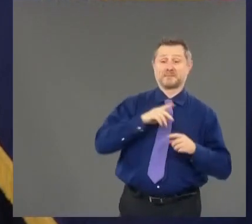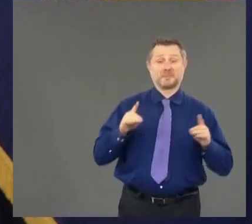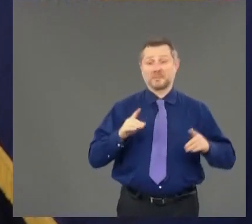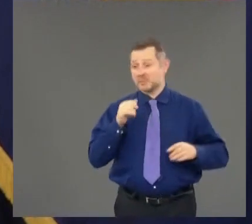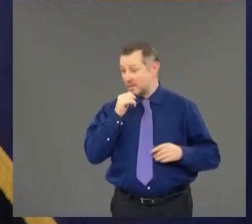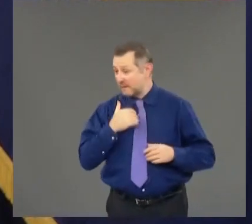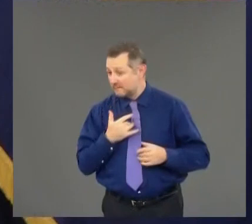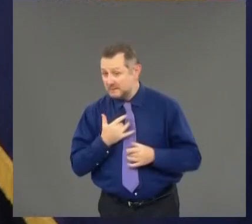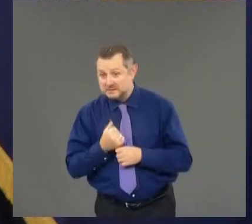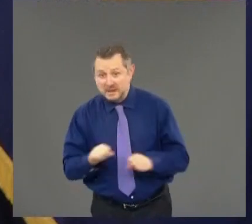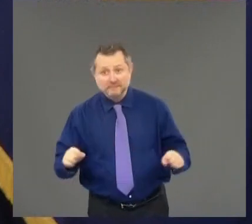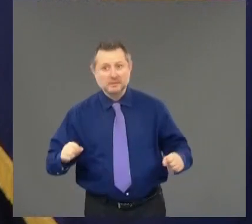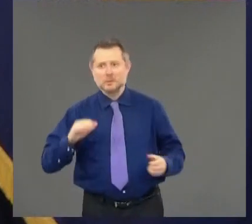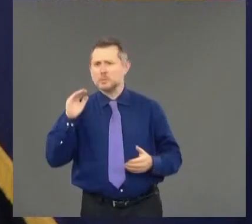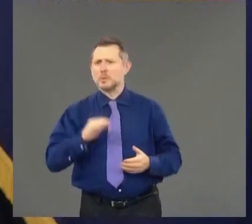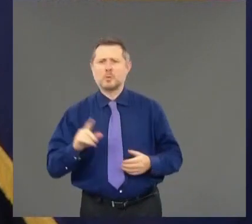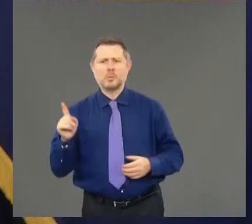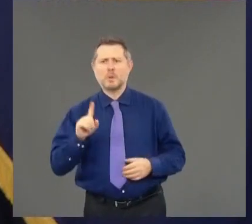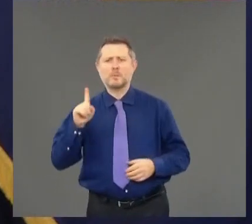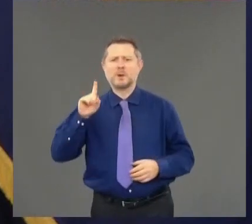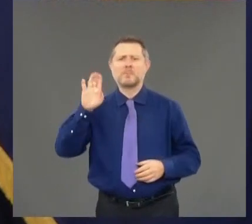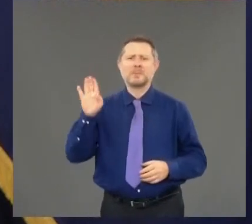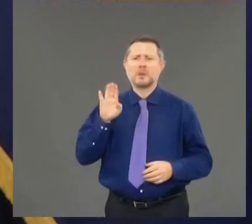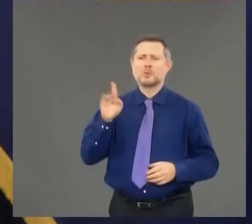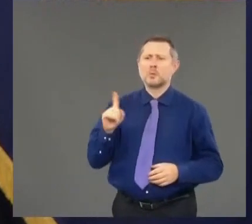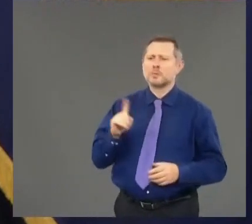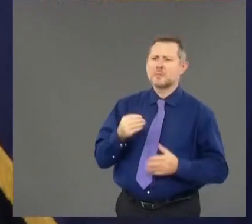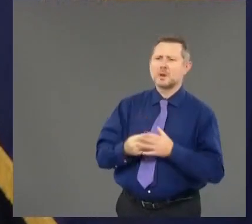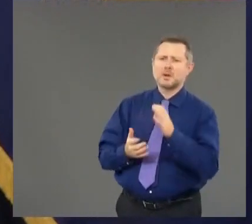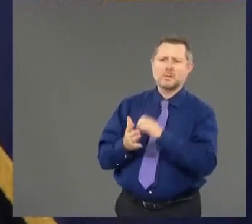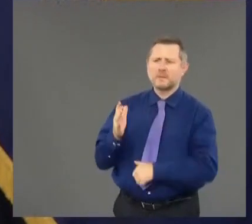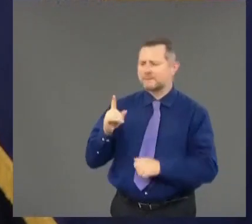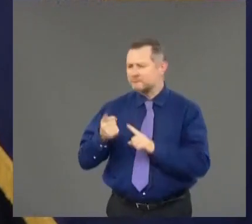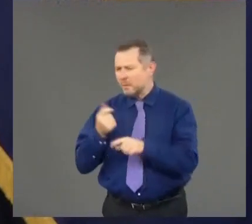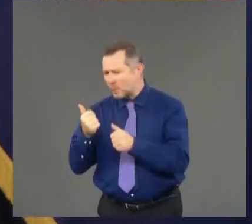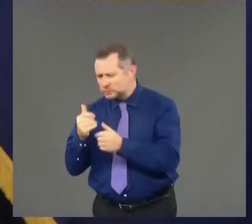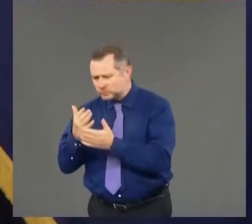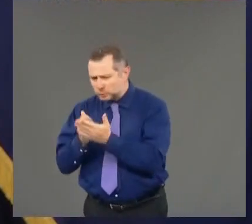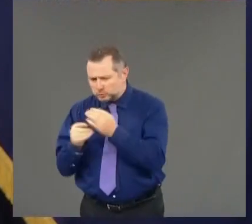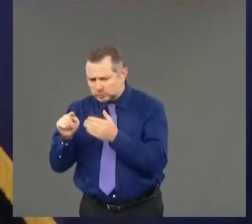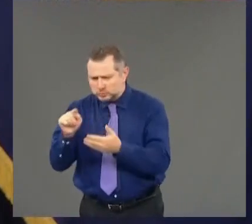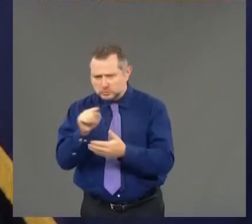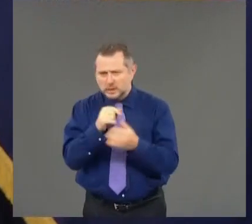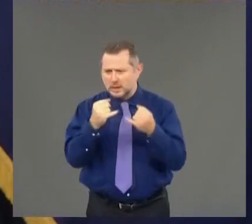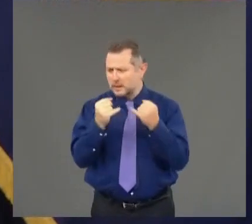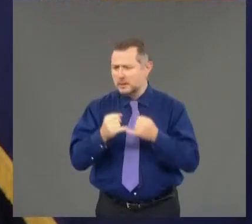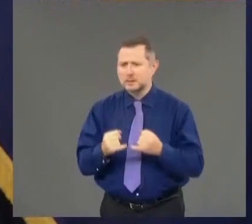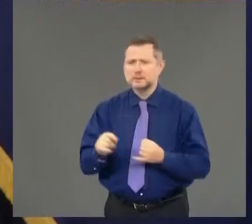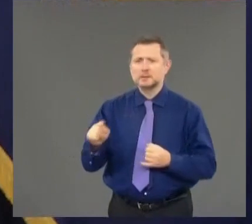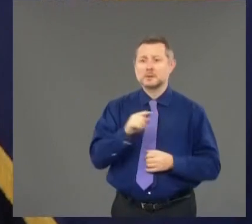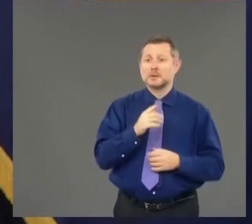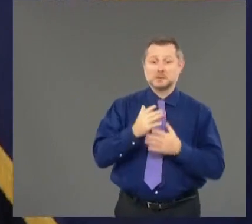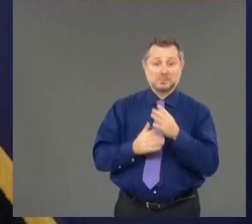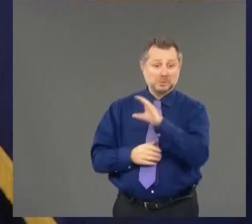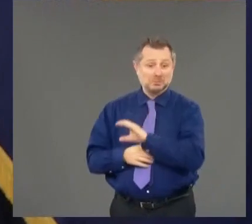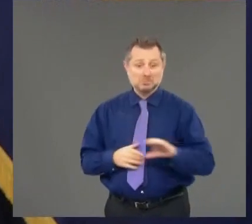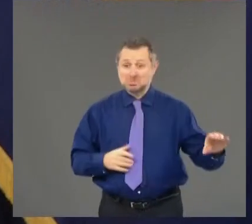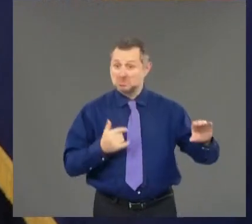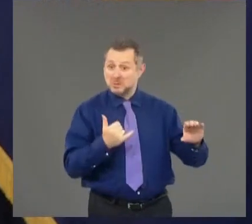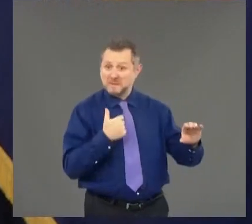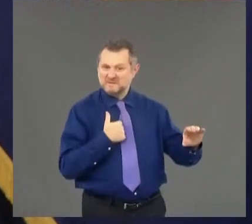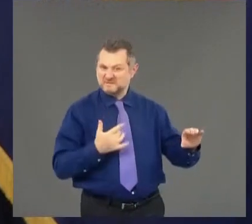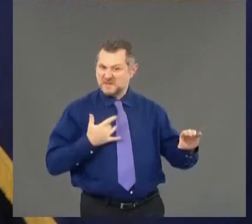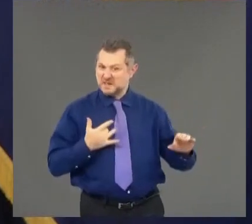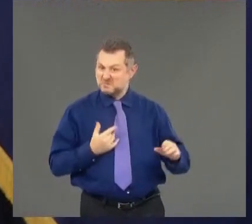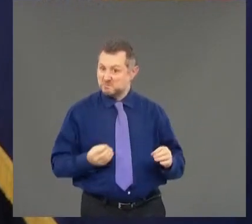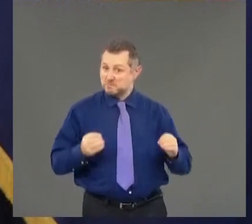Where did you take the $1 billion from? Does it mean I'm more safe? Does it have any